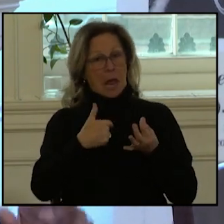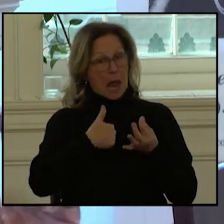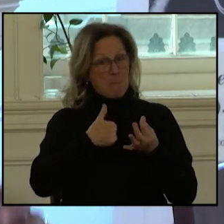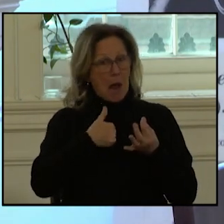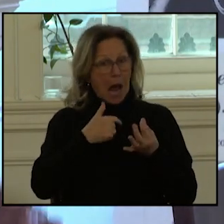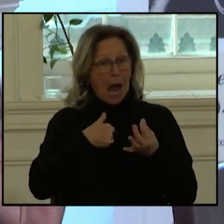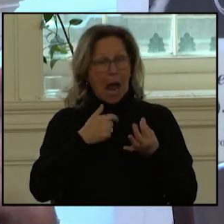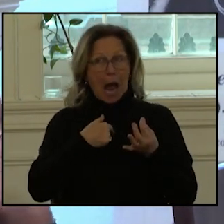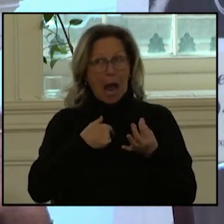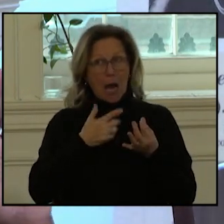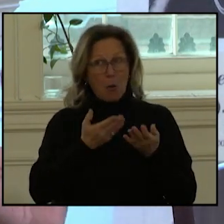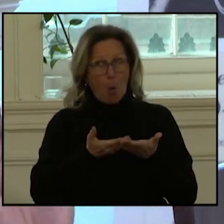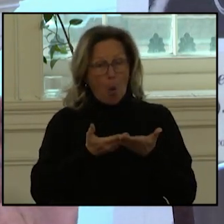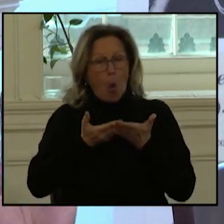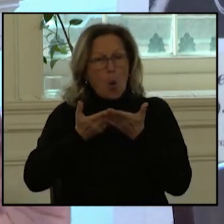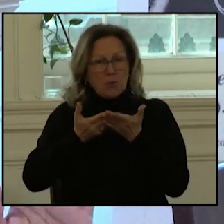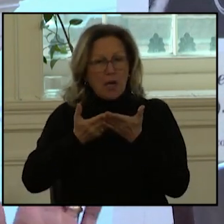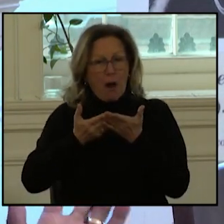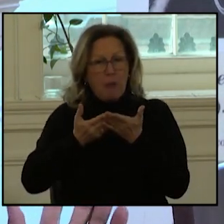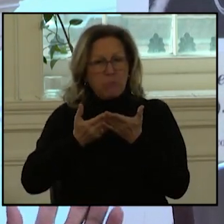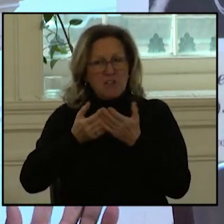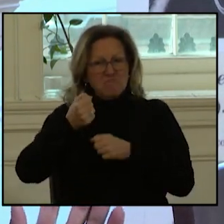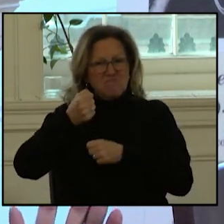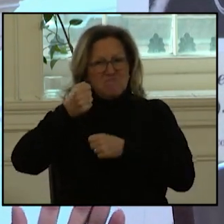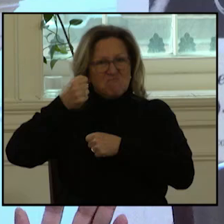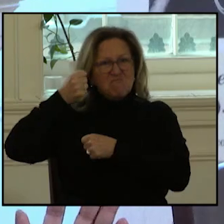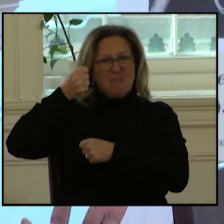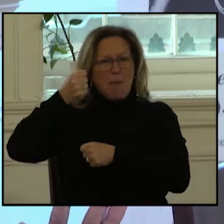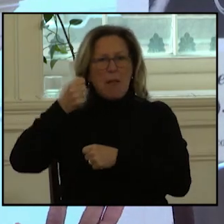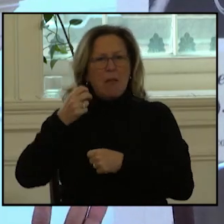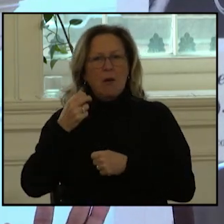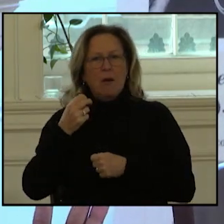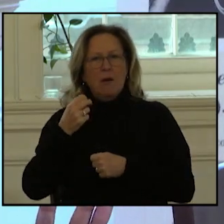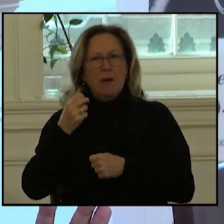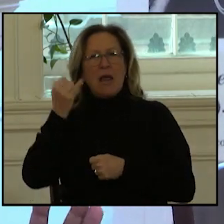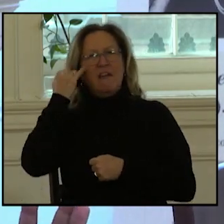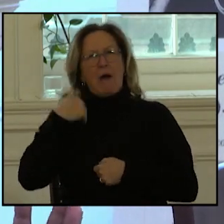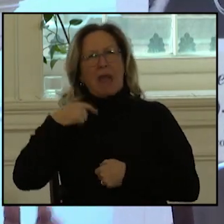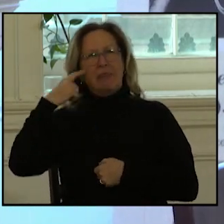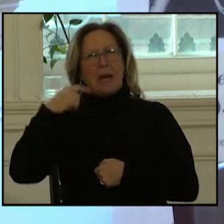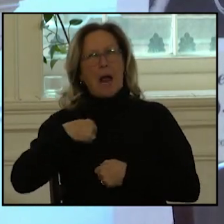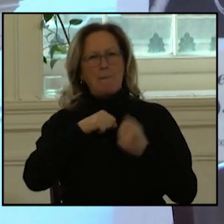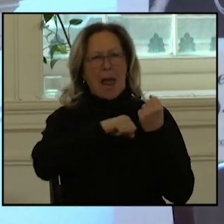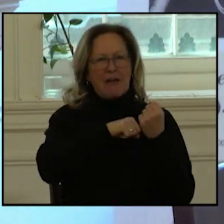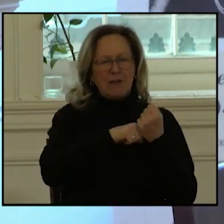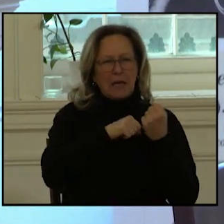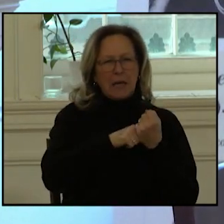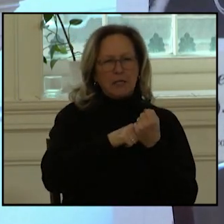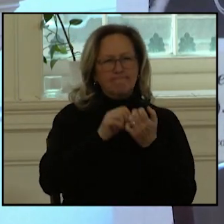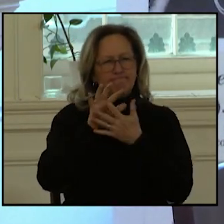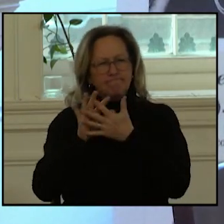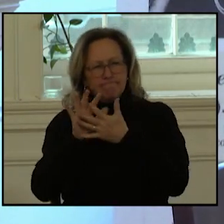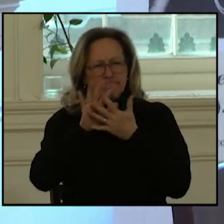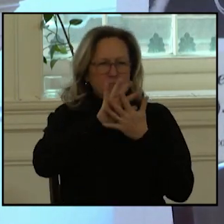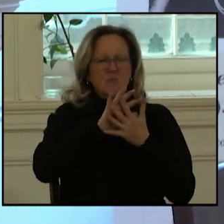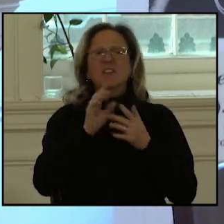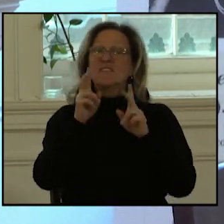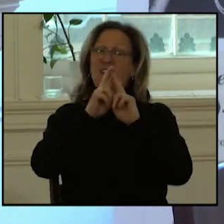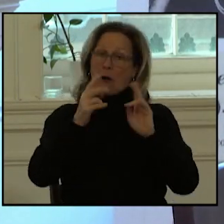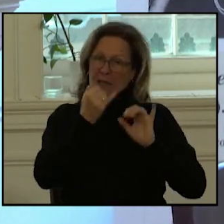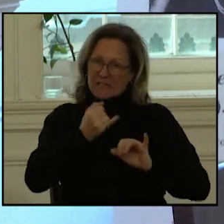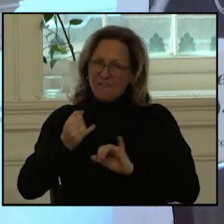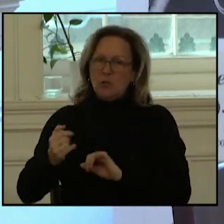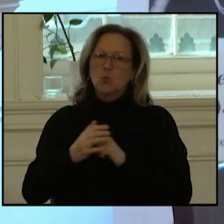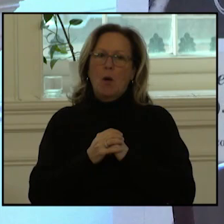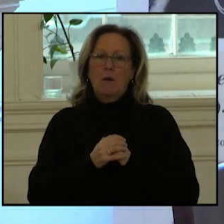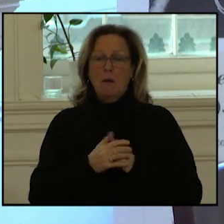pillars of something that come from a past time while they're thinking they're advocating, right? Mm-hmm. I think it's an individualized thing. And so